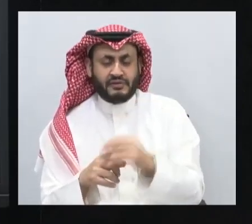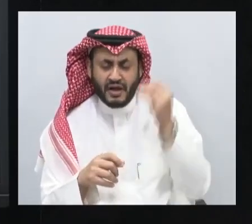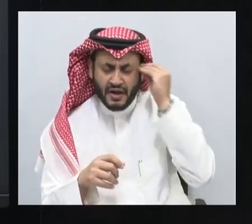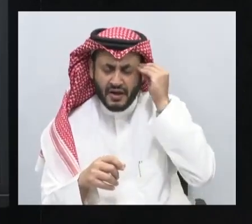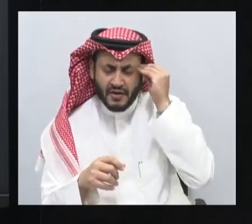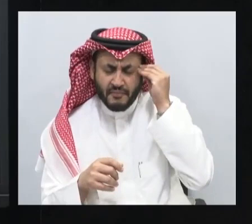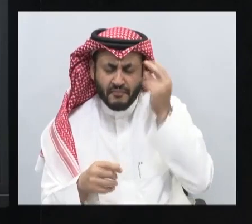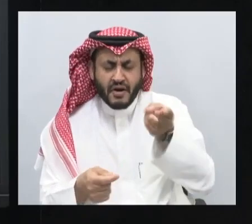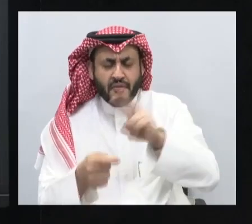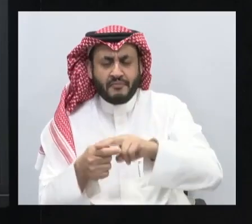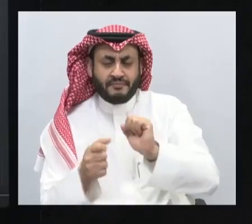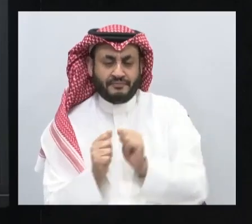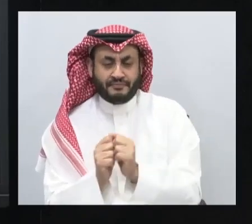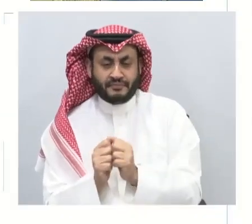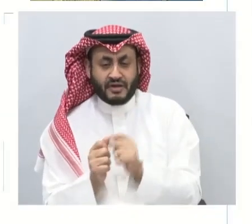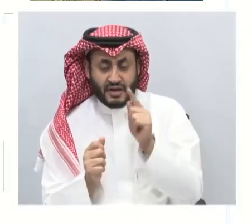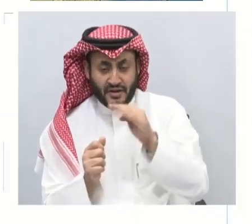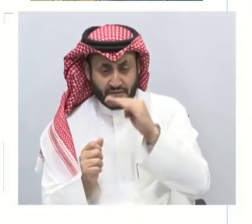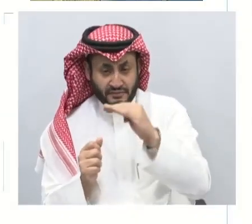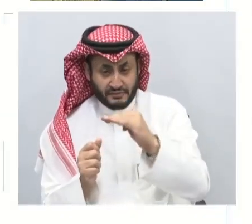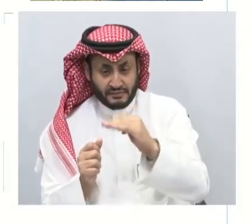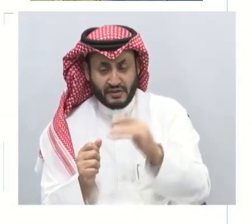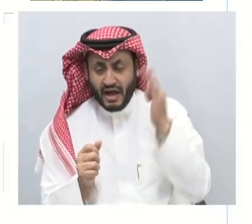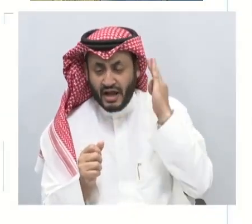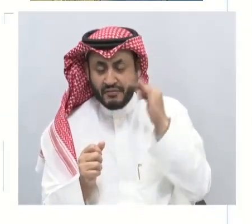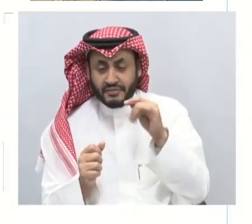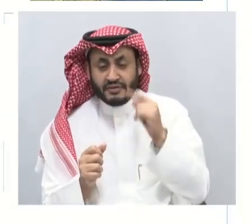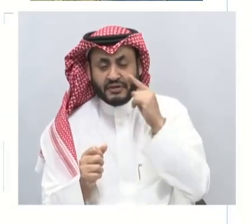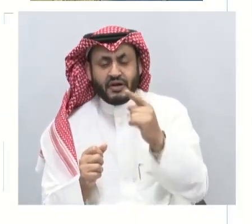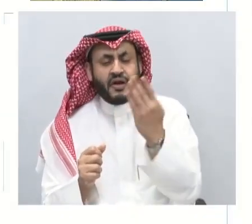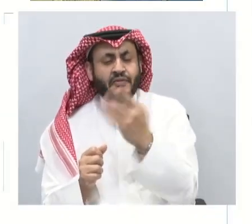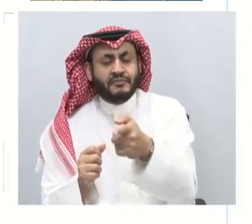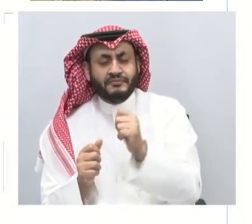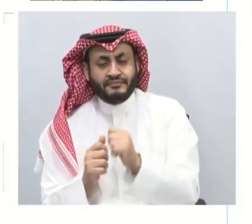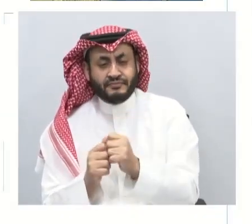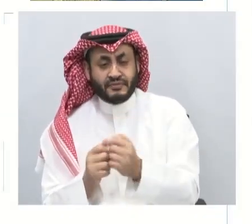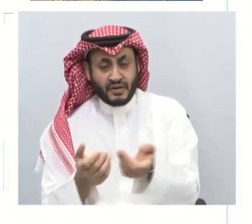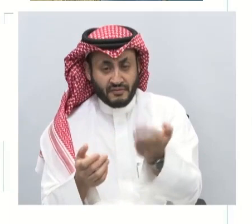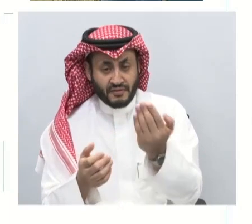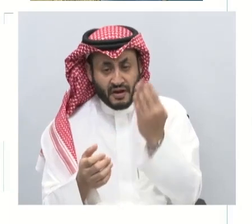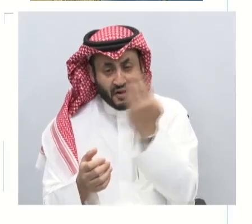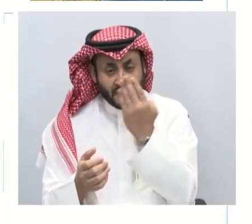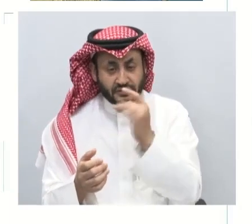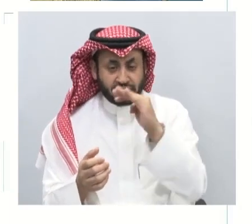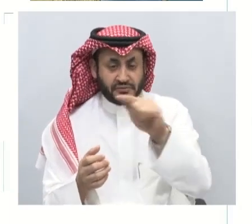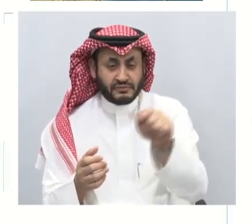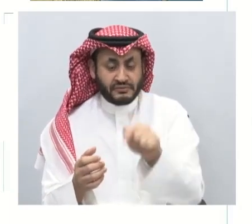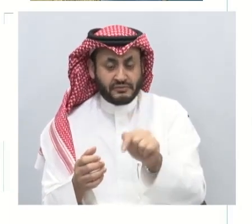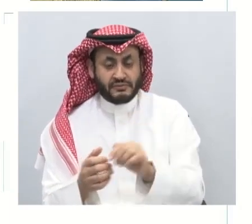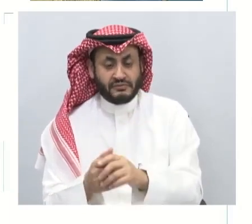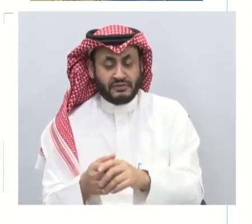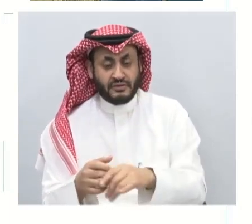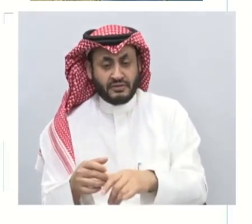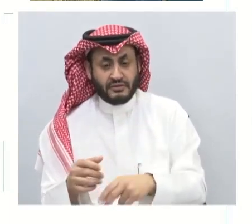understand more. So you're going to answer some questions after listening. What are these questions? You're going to decide whether the statements